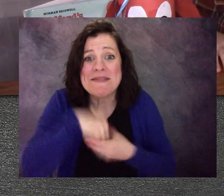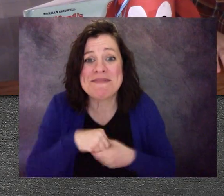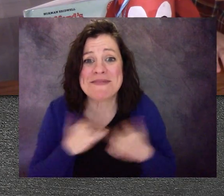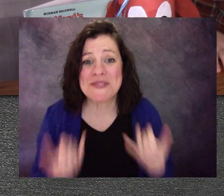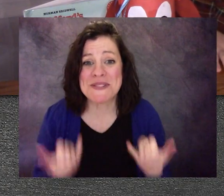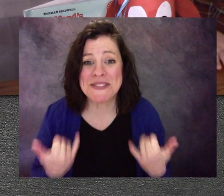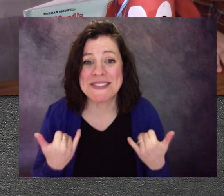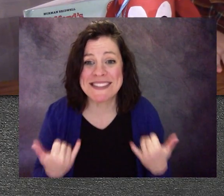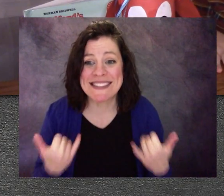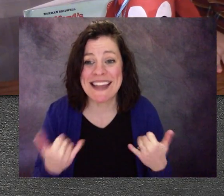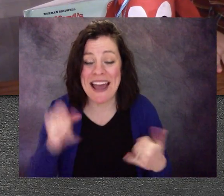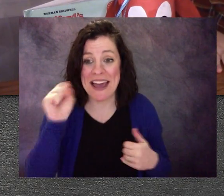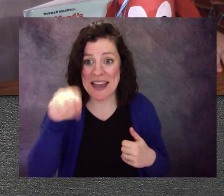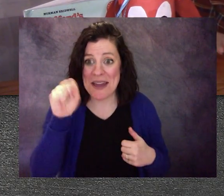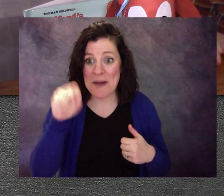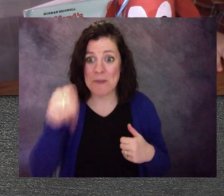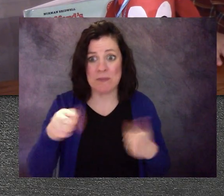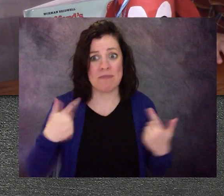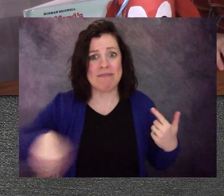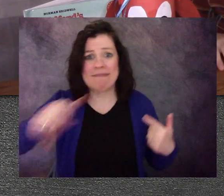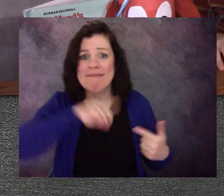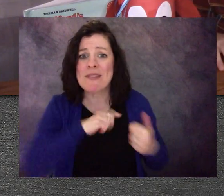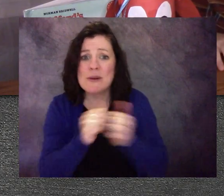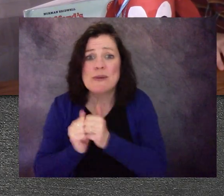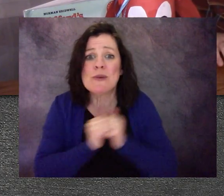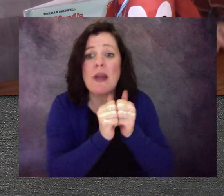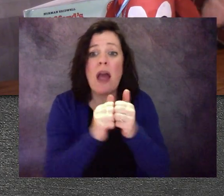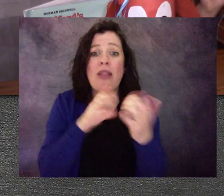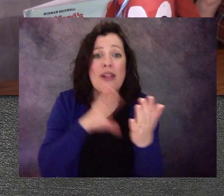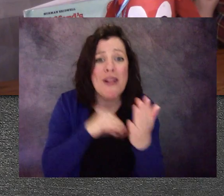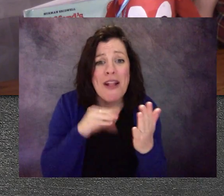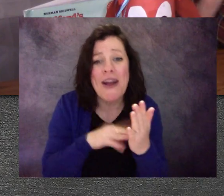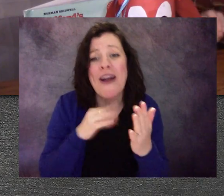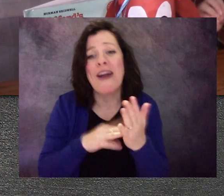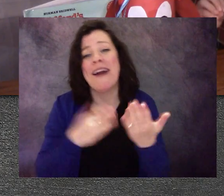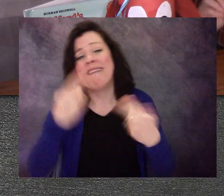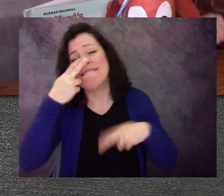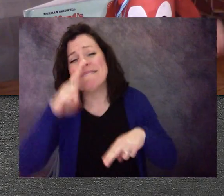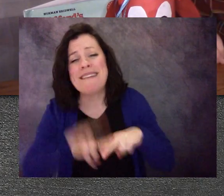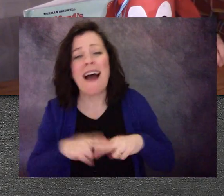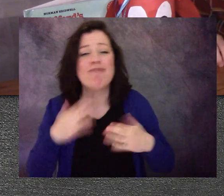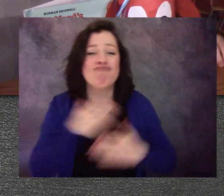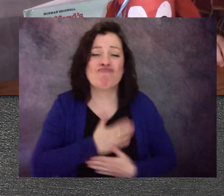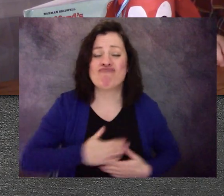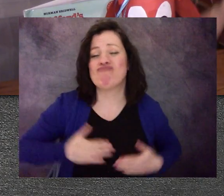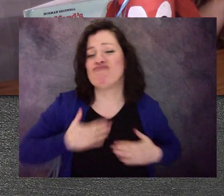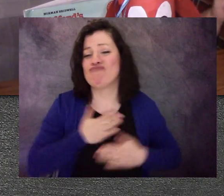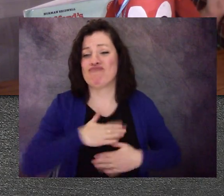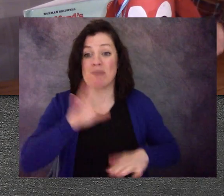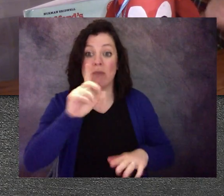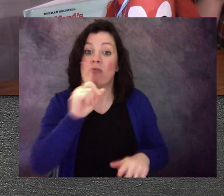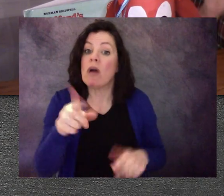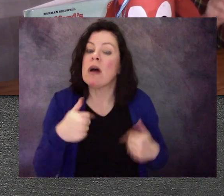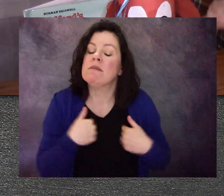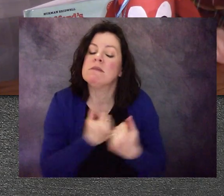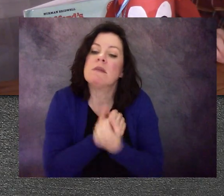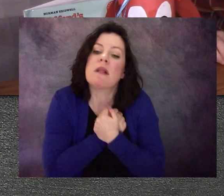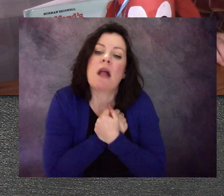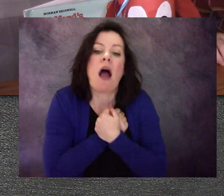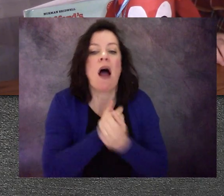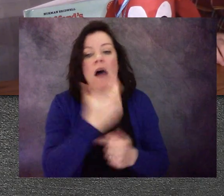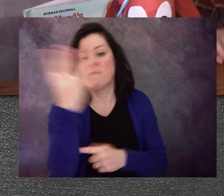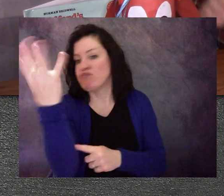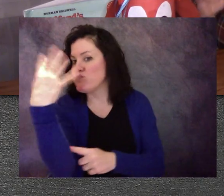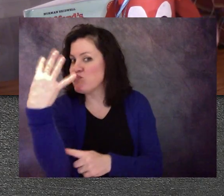and to do some learning and have some fun with me. I love getting to do all of these special videos with